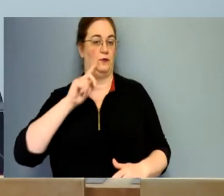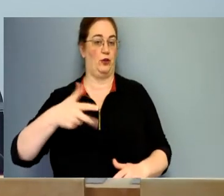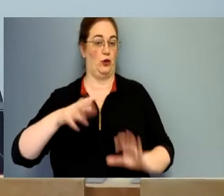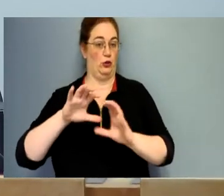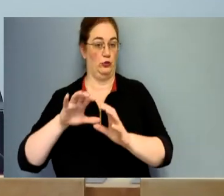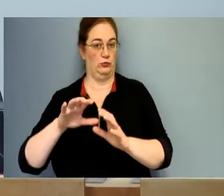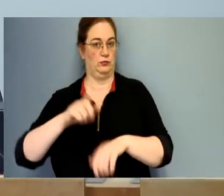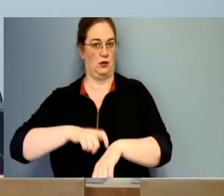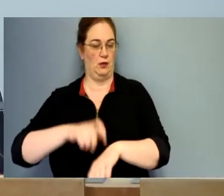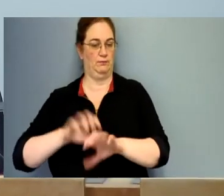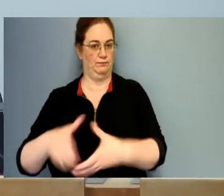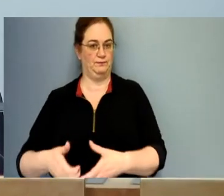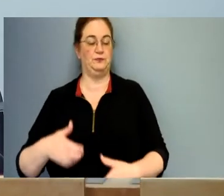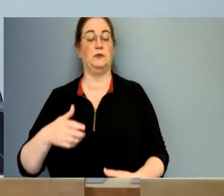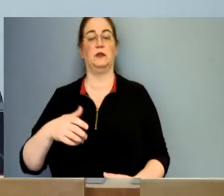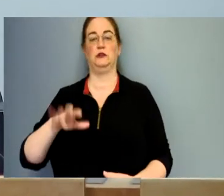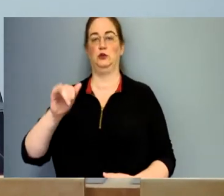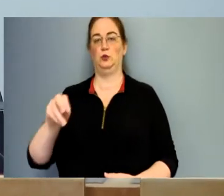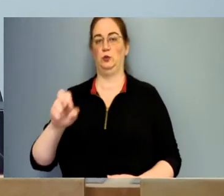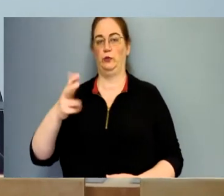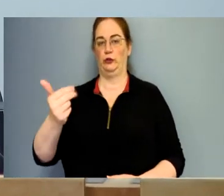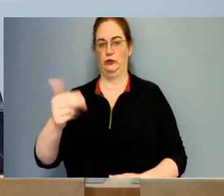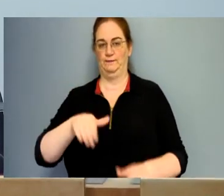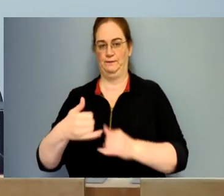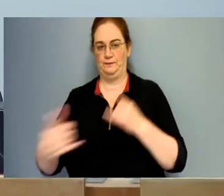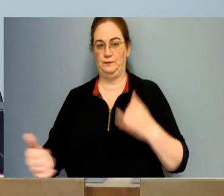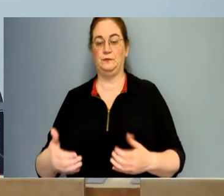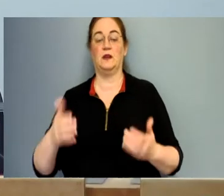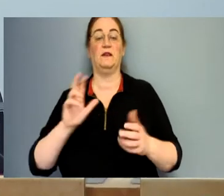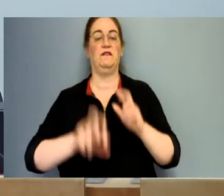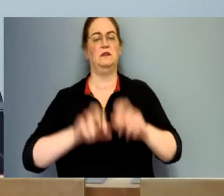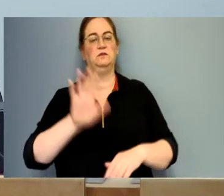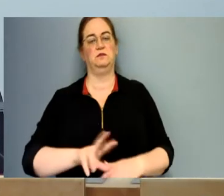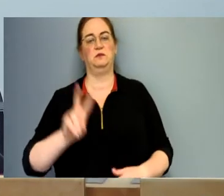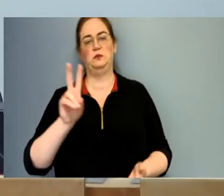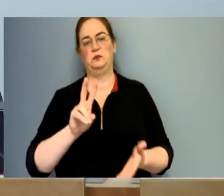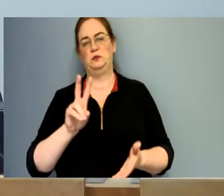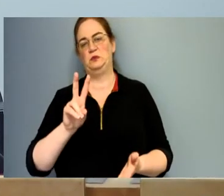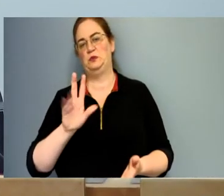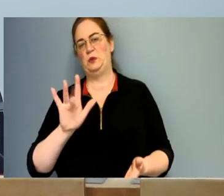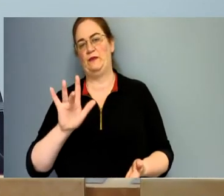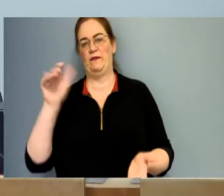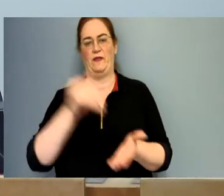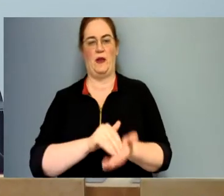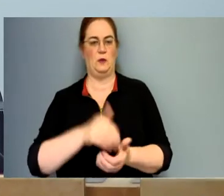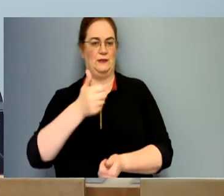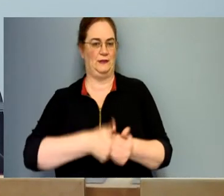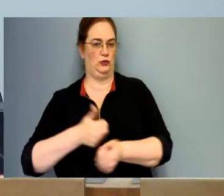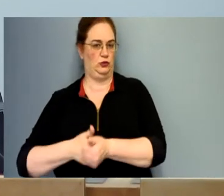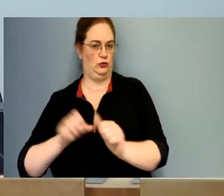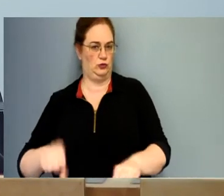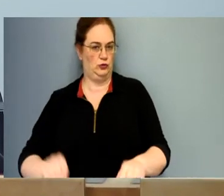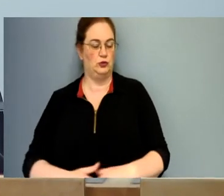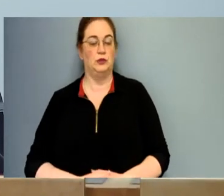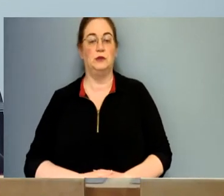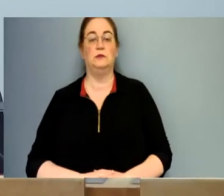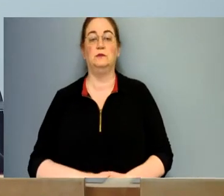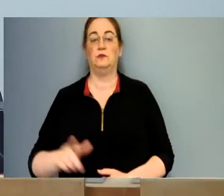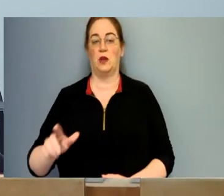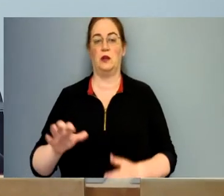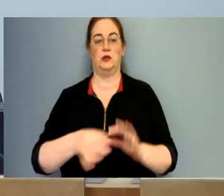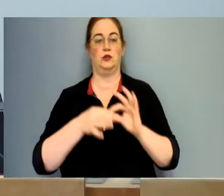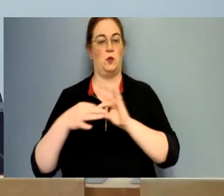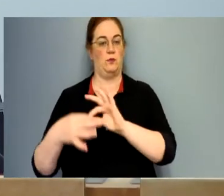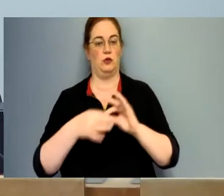is June 13th. The investments are about $25,000 apiece, and it's a